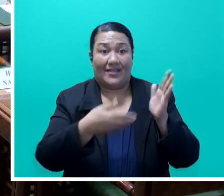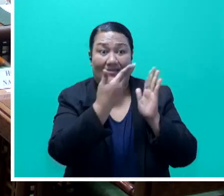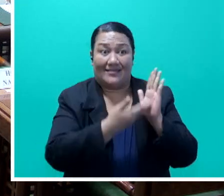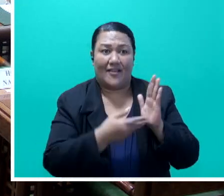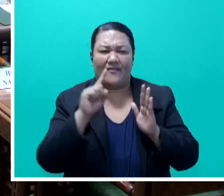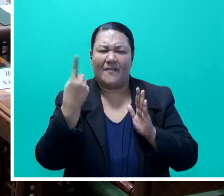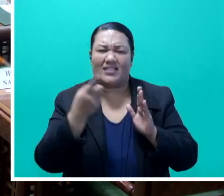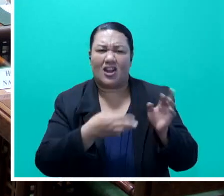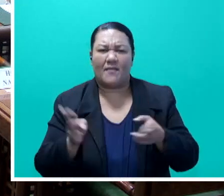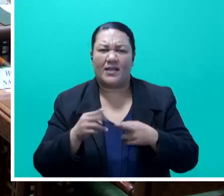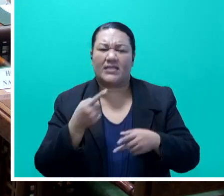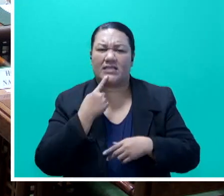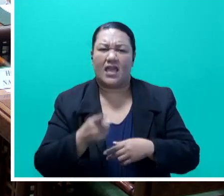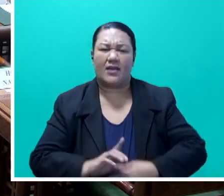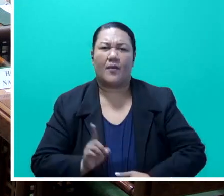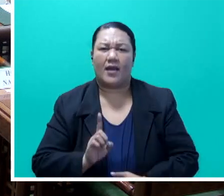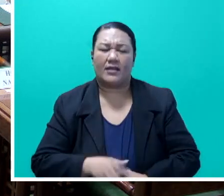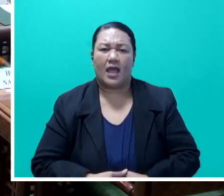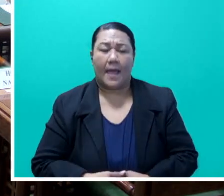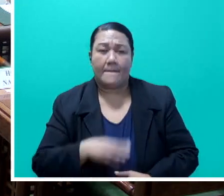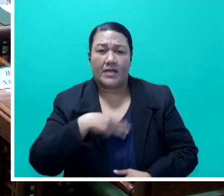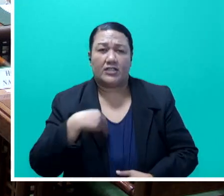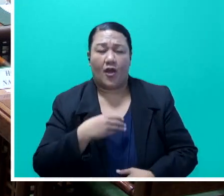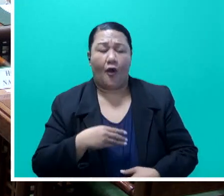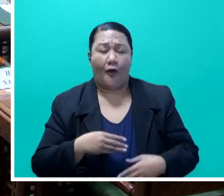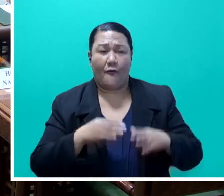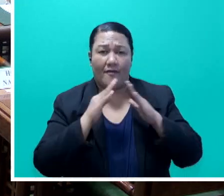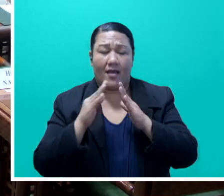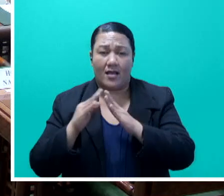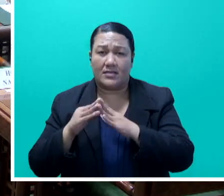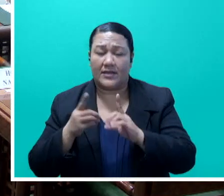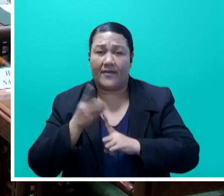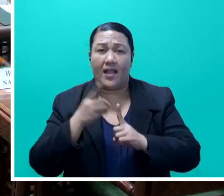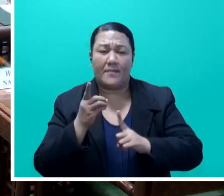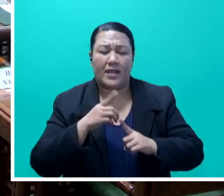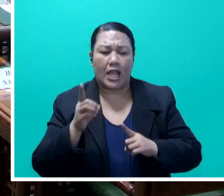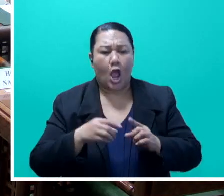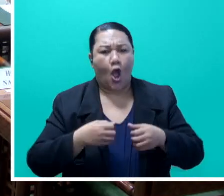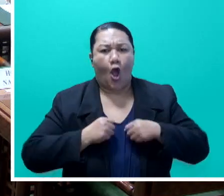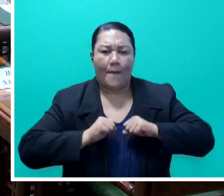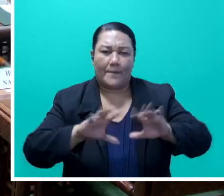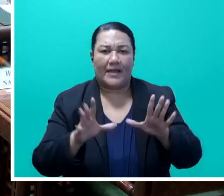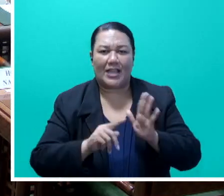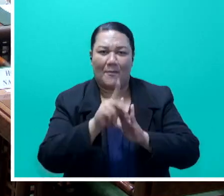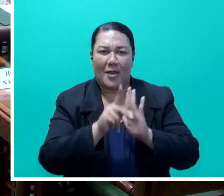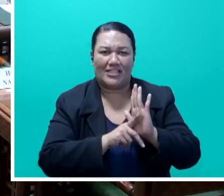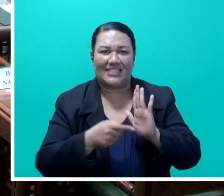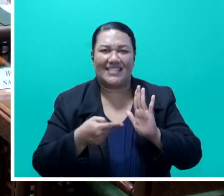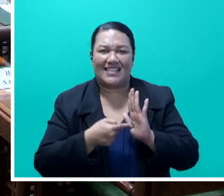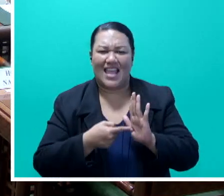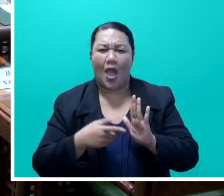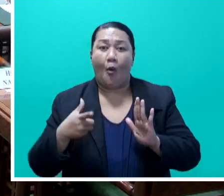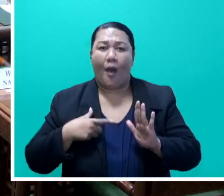that the Ministry of Housing and Community Development complete the review of the national housing policy, which is pending due to